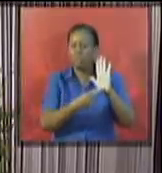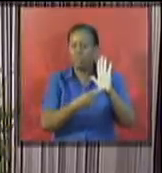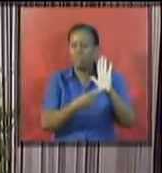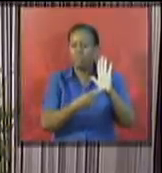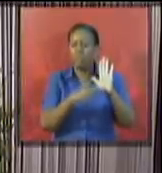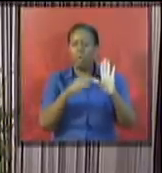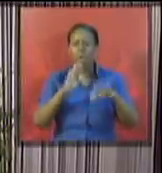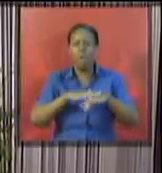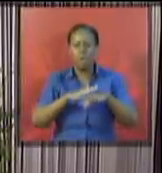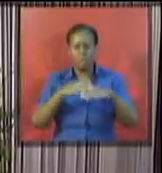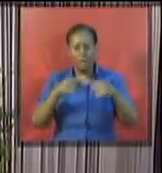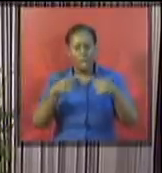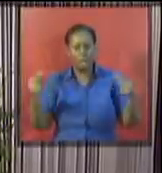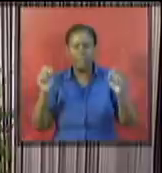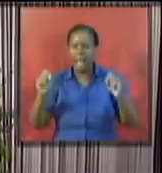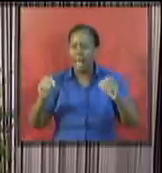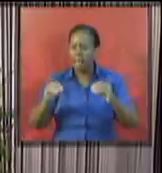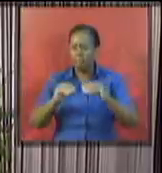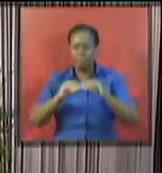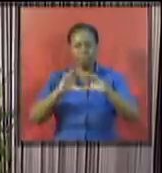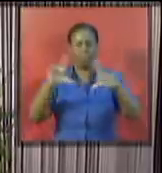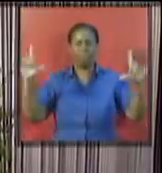Minister. And we move now to CNC3.